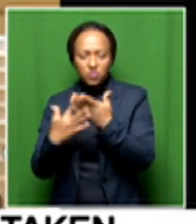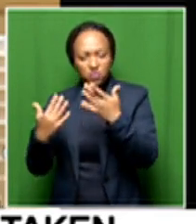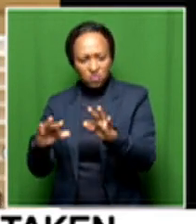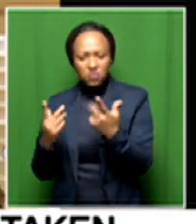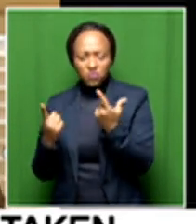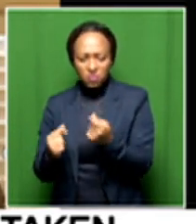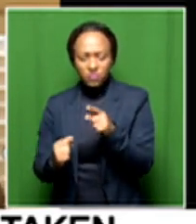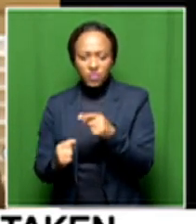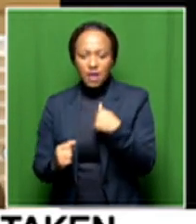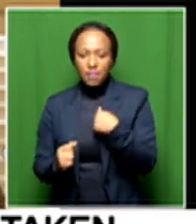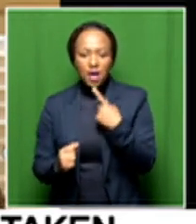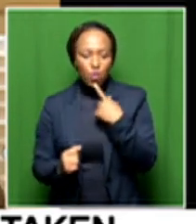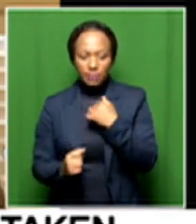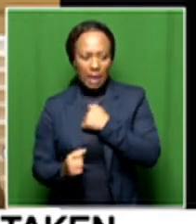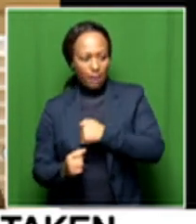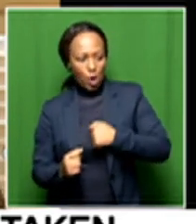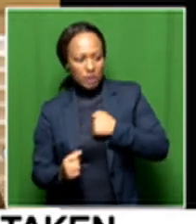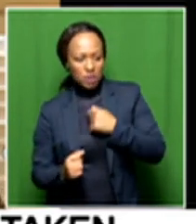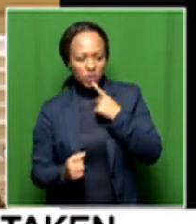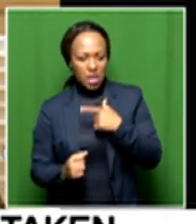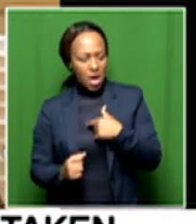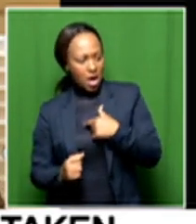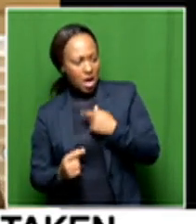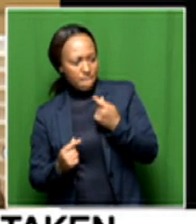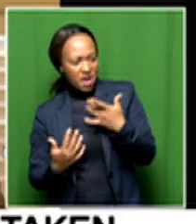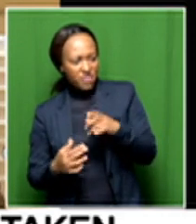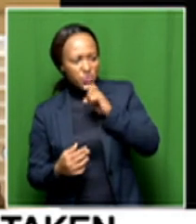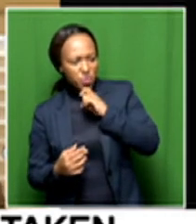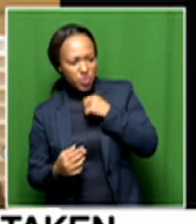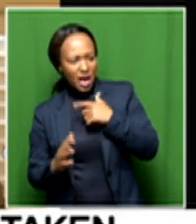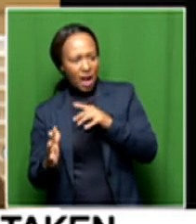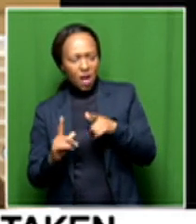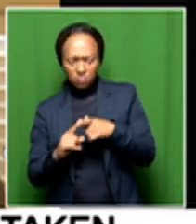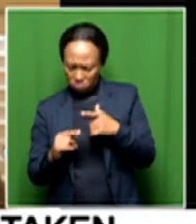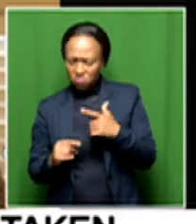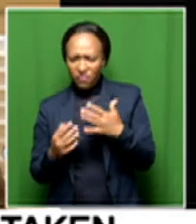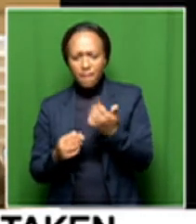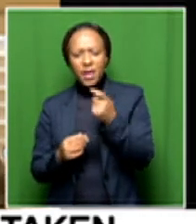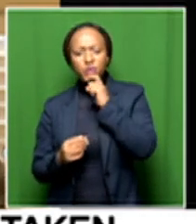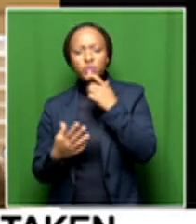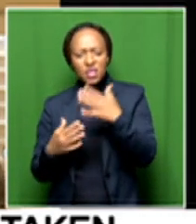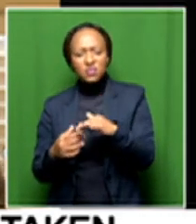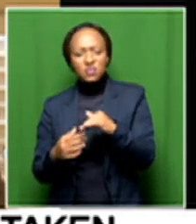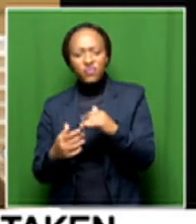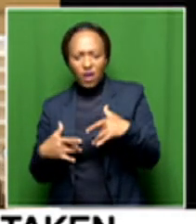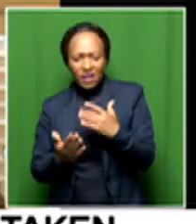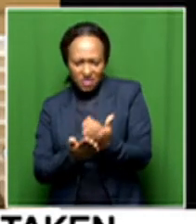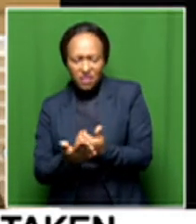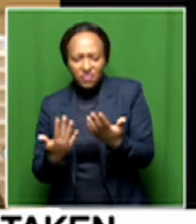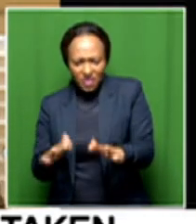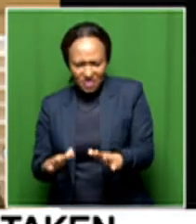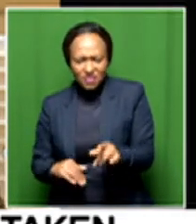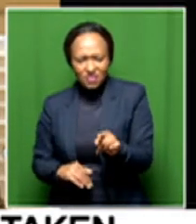So I think I'm not going to be apologetic for the use of the money to save the lives. And secondly, I need to say then